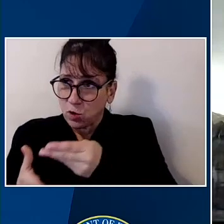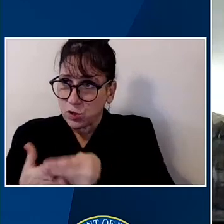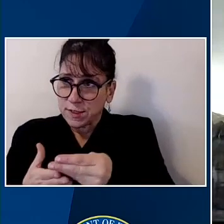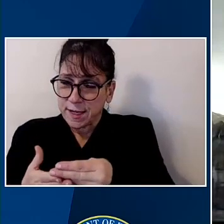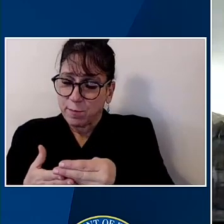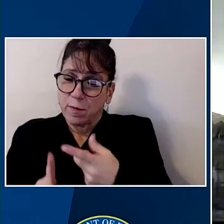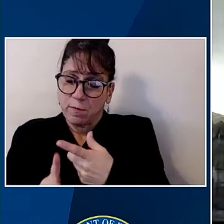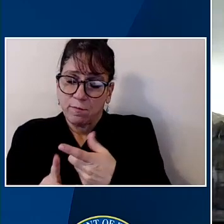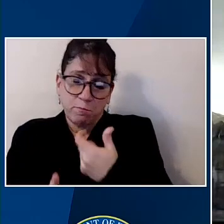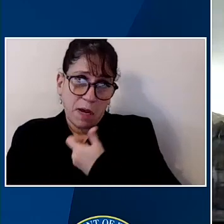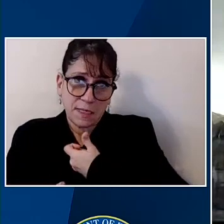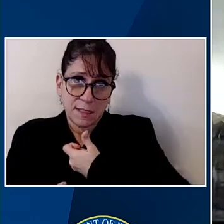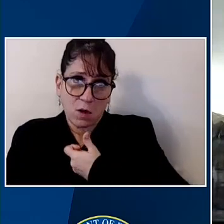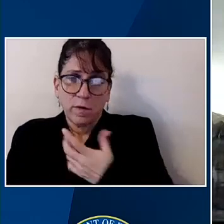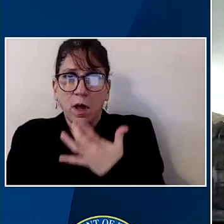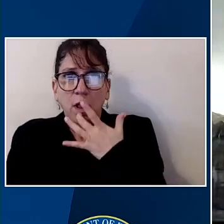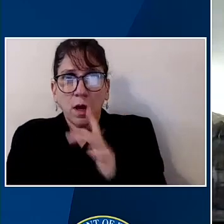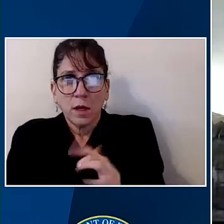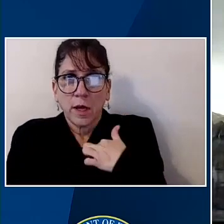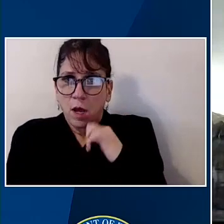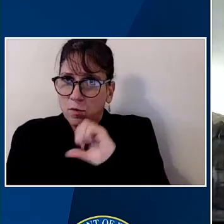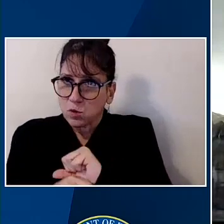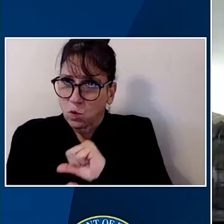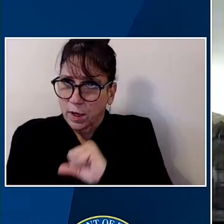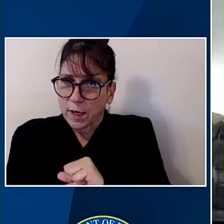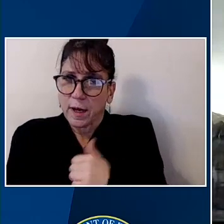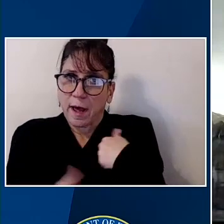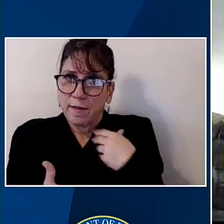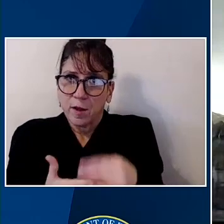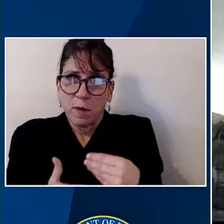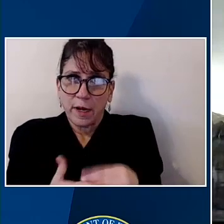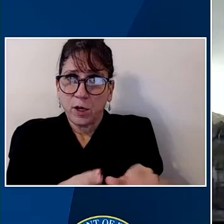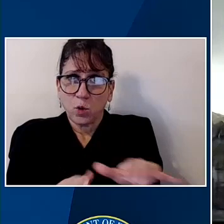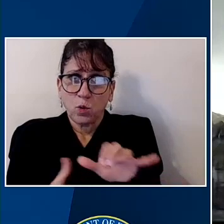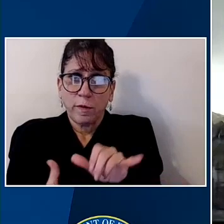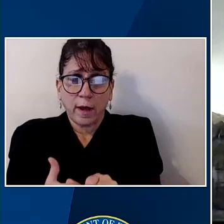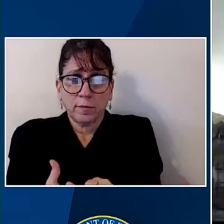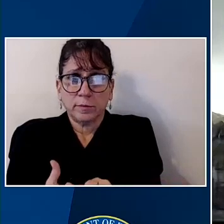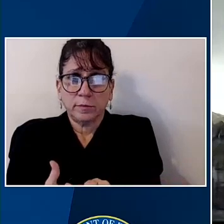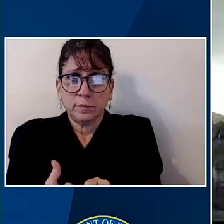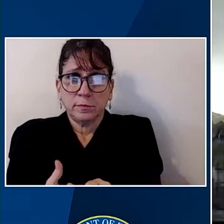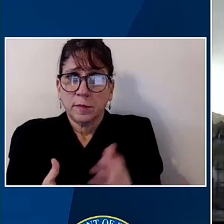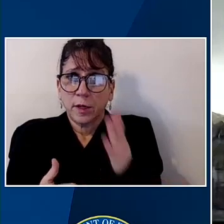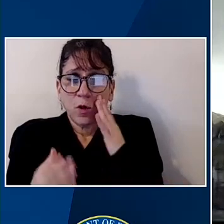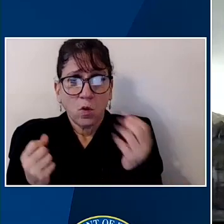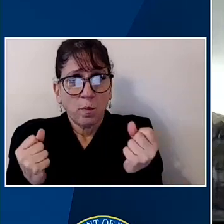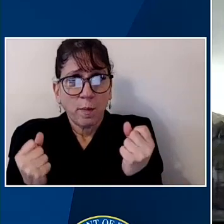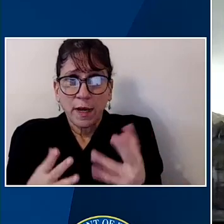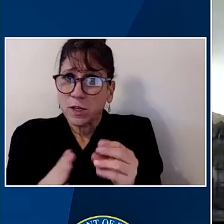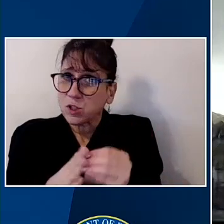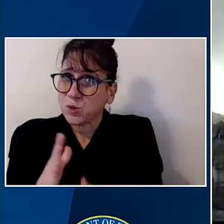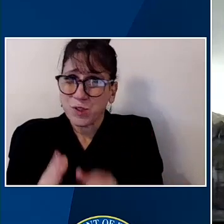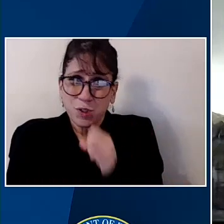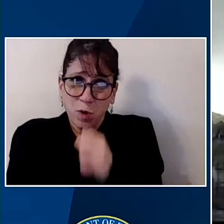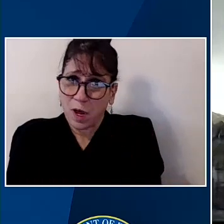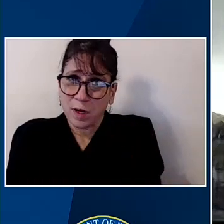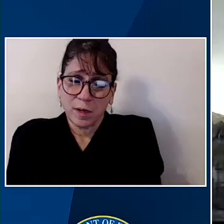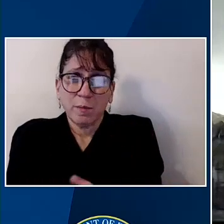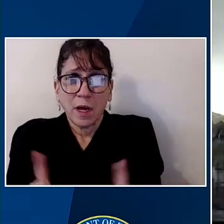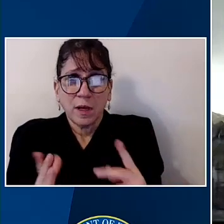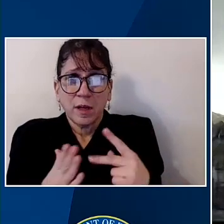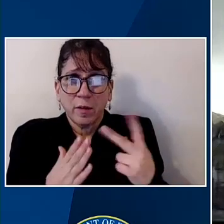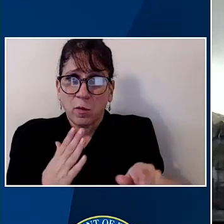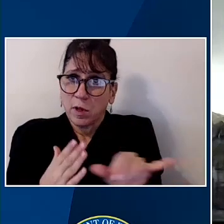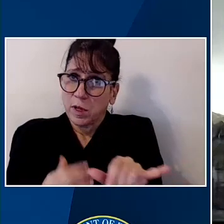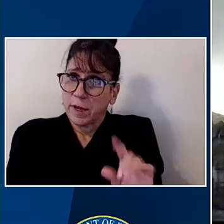pocket. Luckily, I was working and had the money to do so. I know many students do not. With a program like